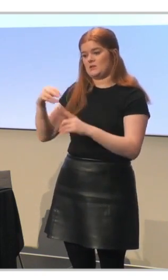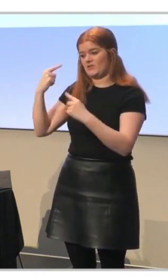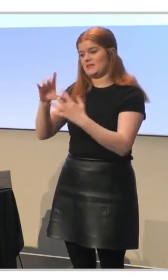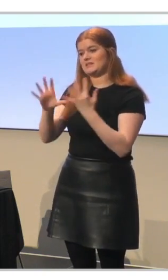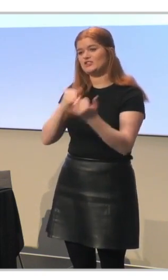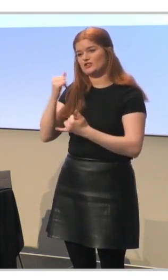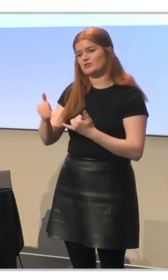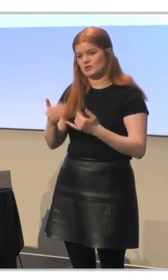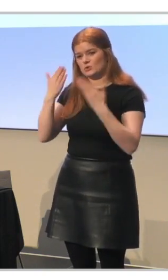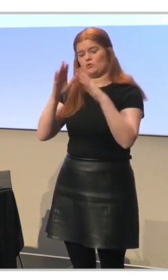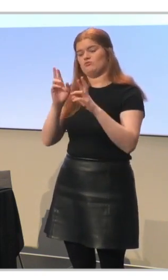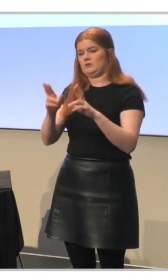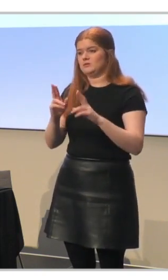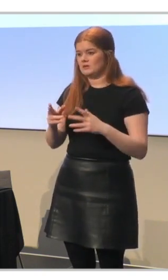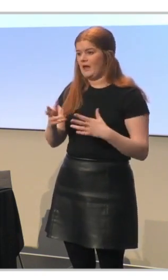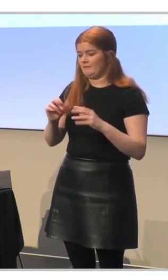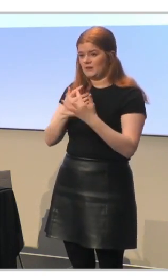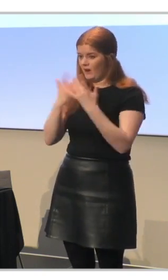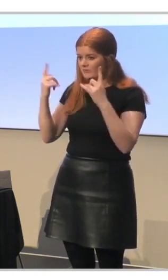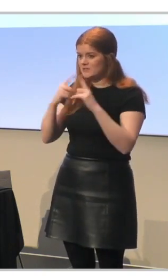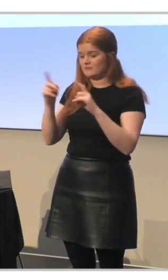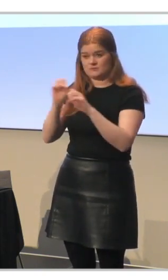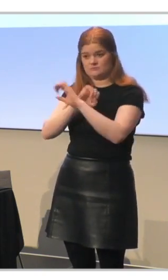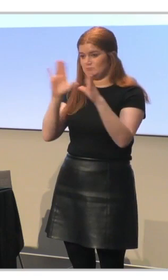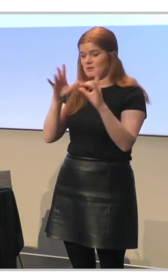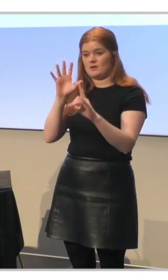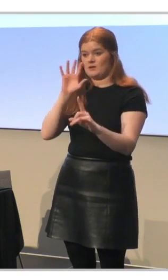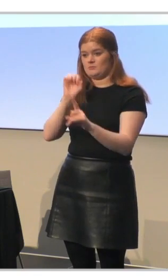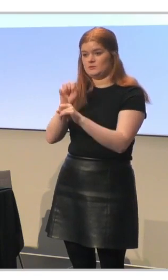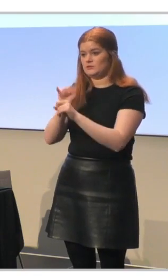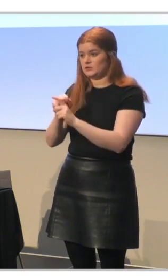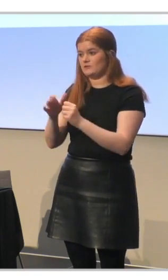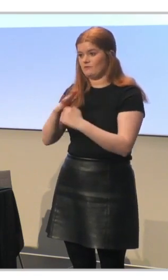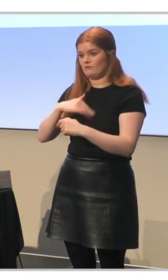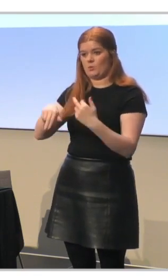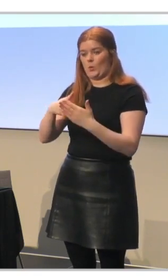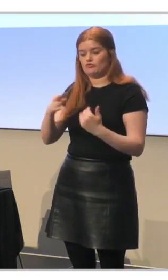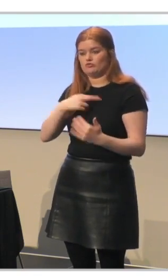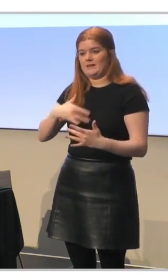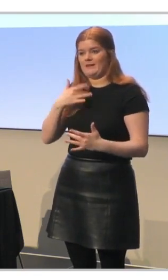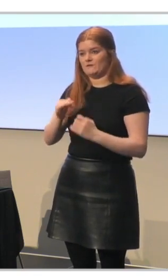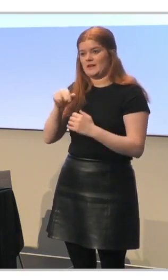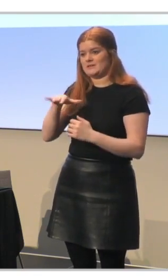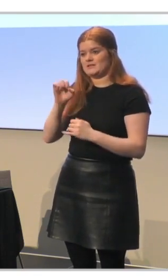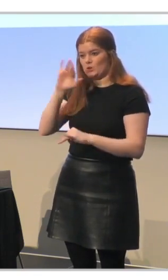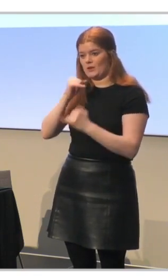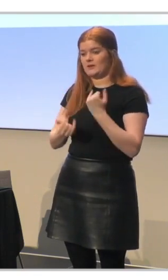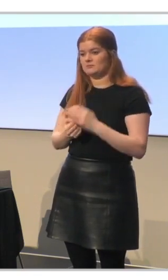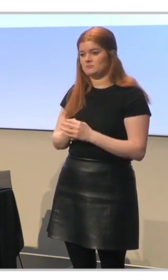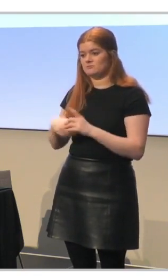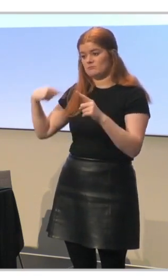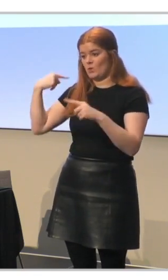decade sheds light on a number of glaring observations for the operational reality of the NCSE. In the last 10 years has